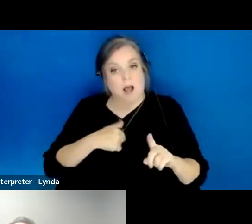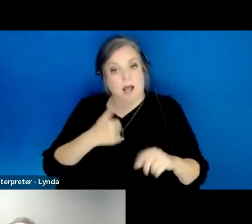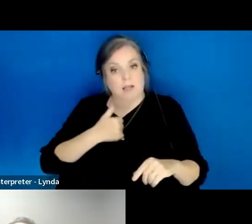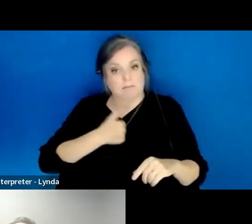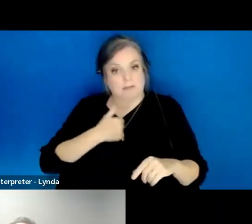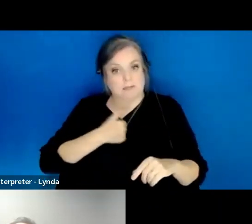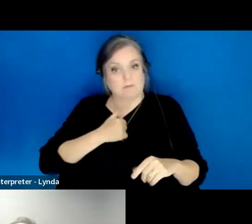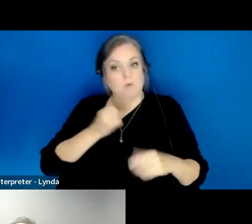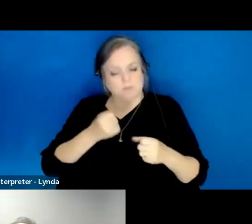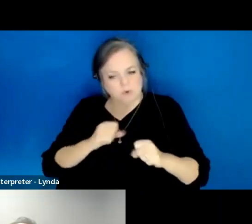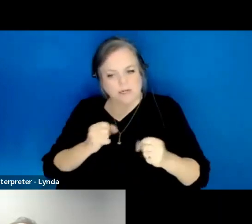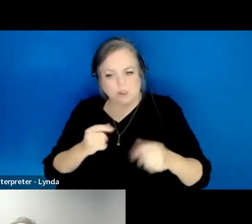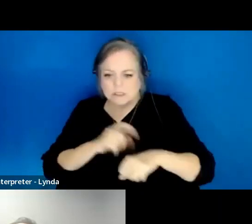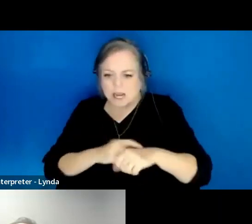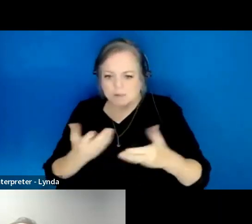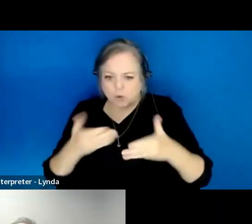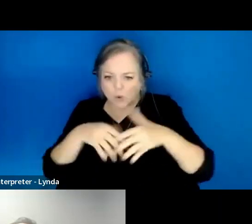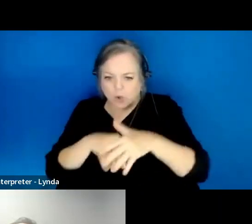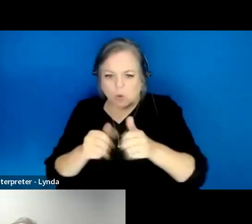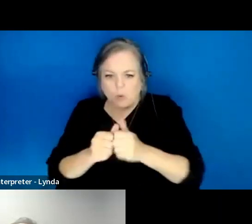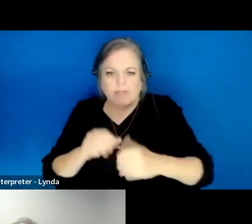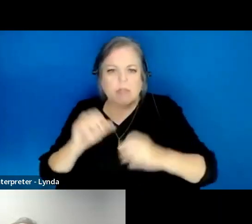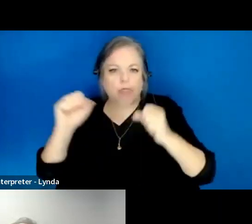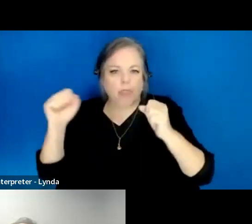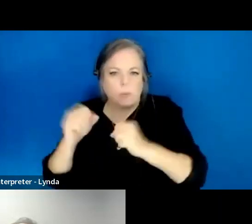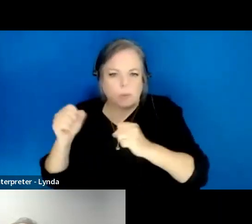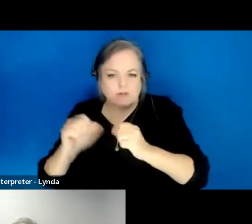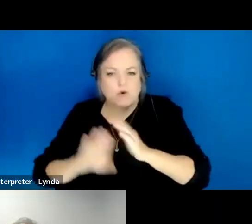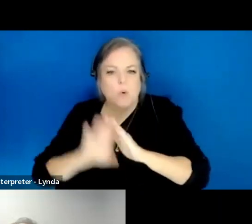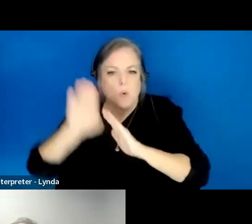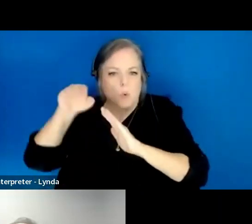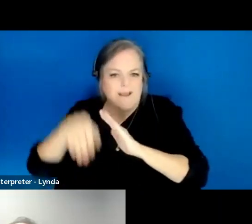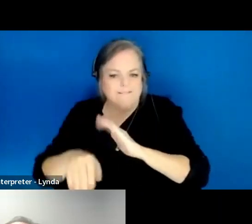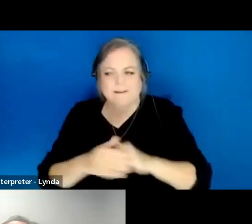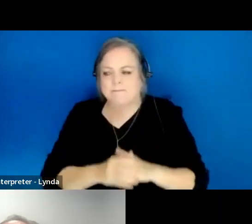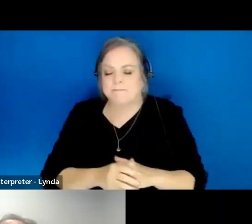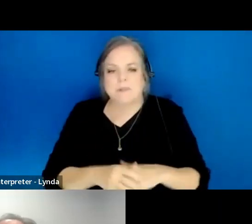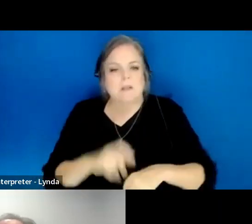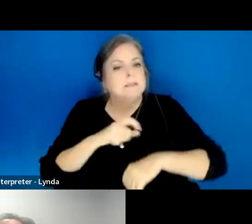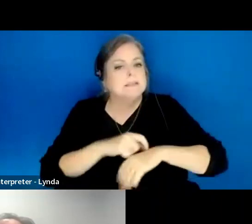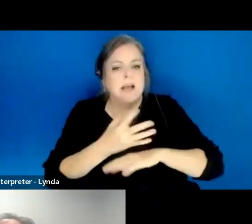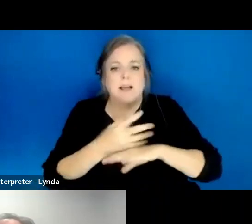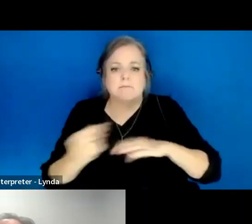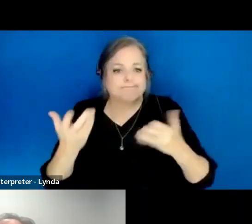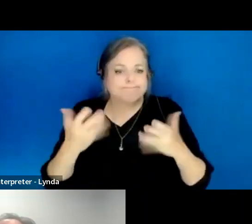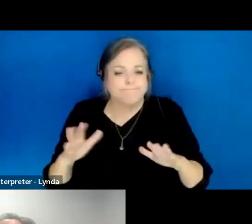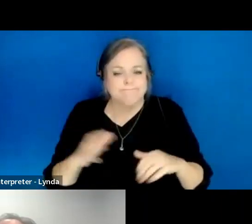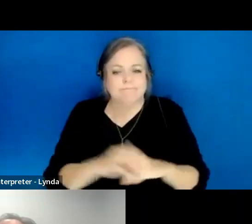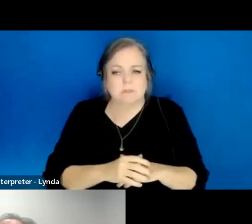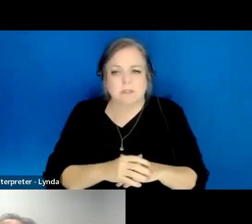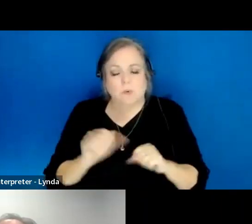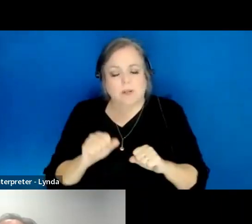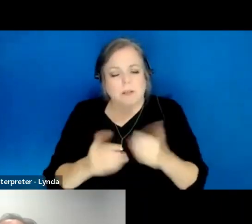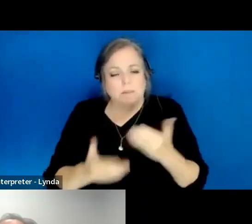with the winter wave. Great. Wow. Look, we are out of time, and we could